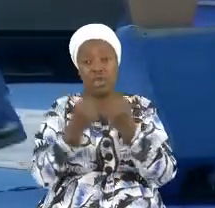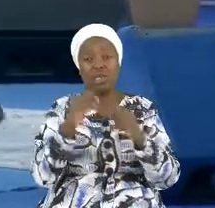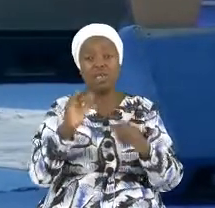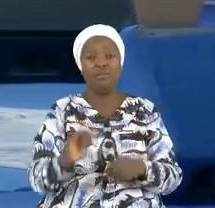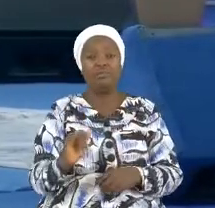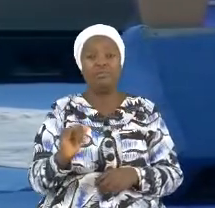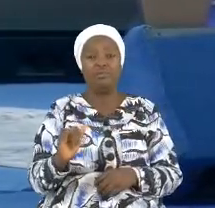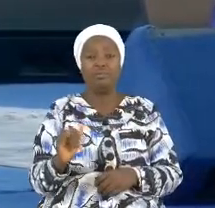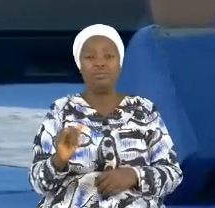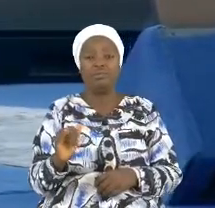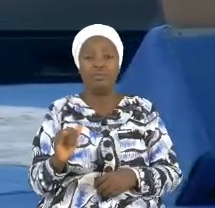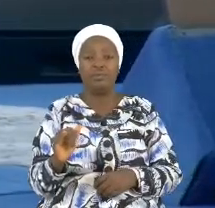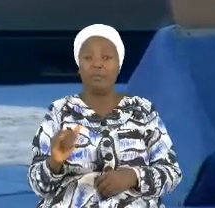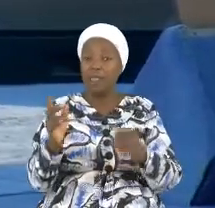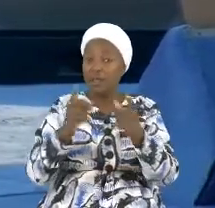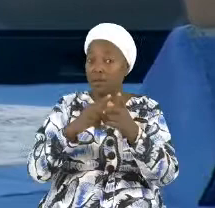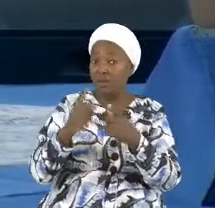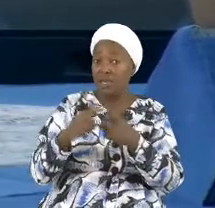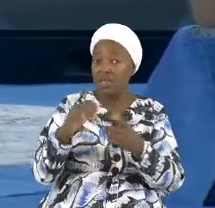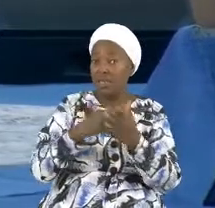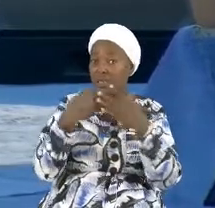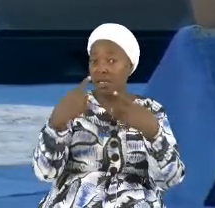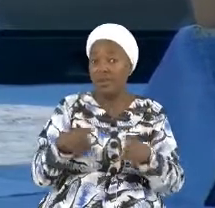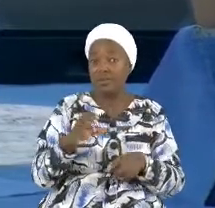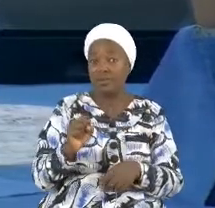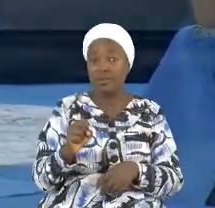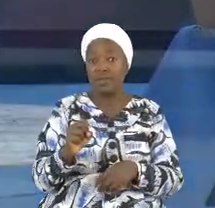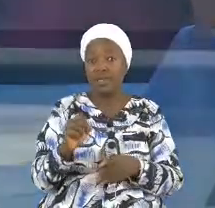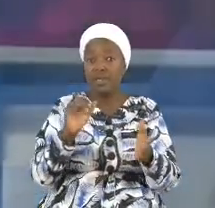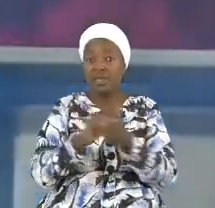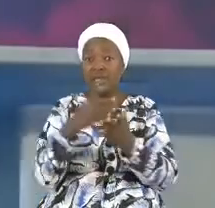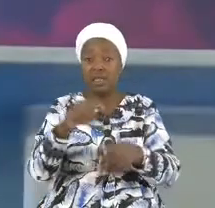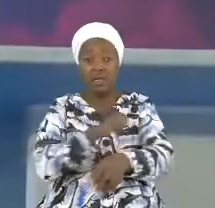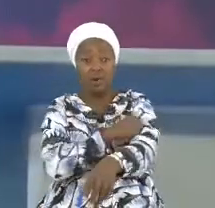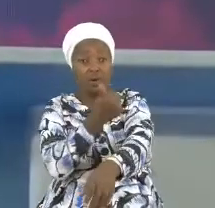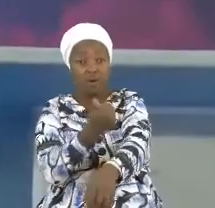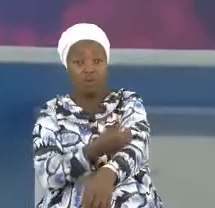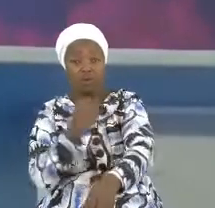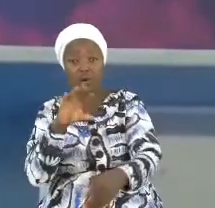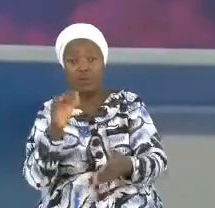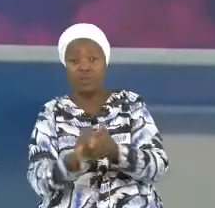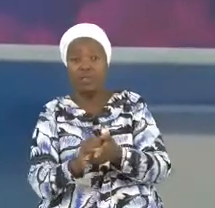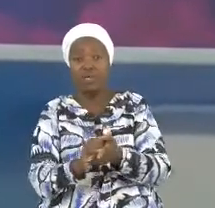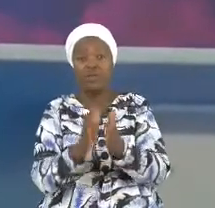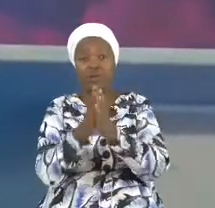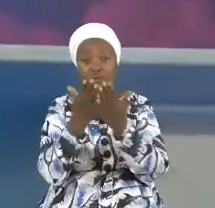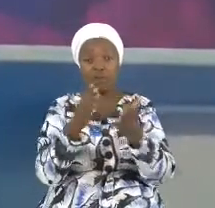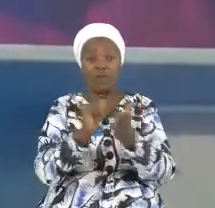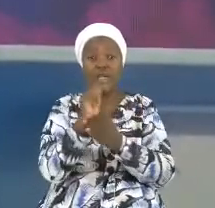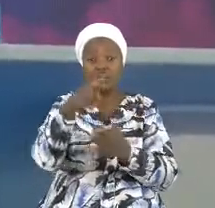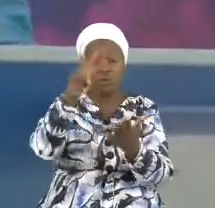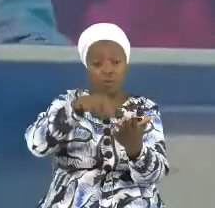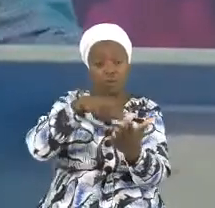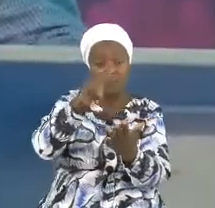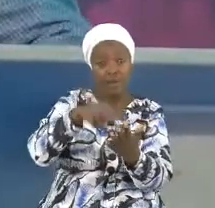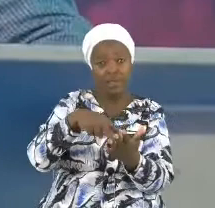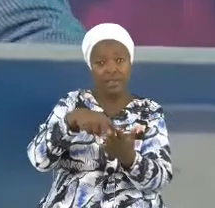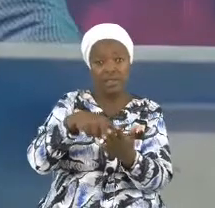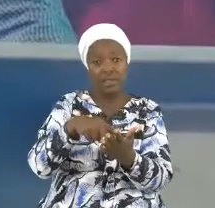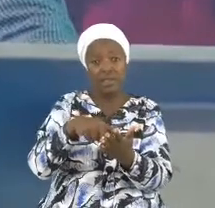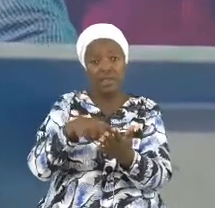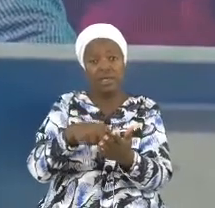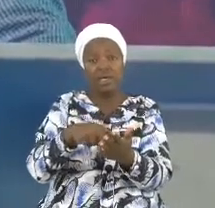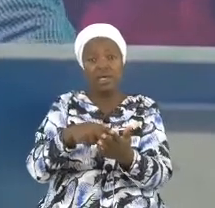Then it happens that the author of that book which you read, and from what you